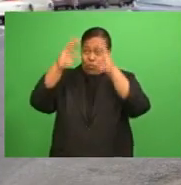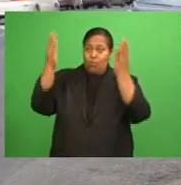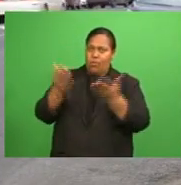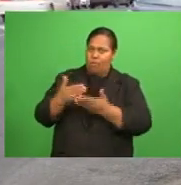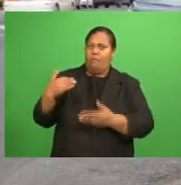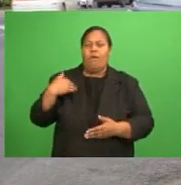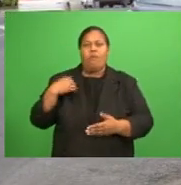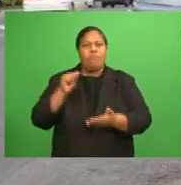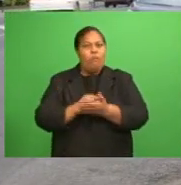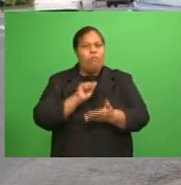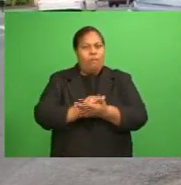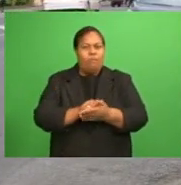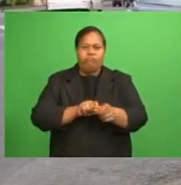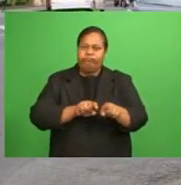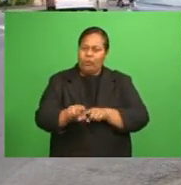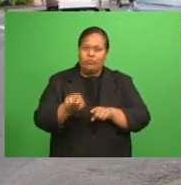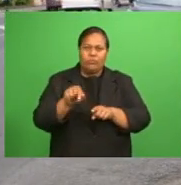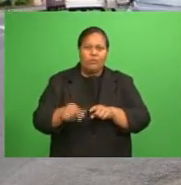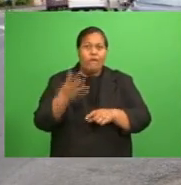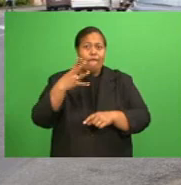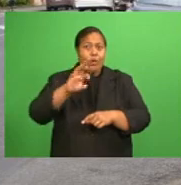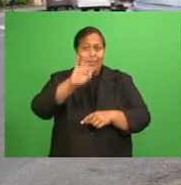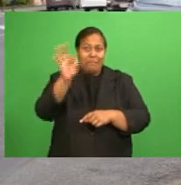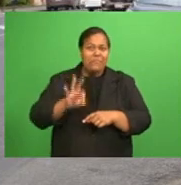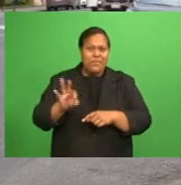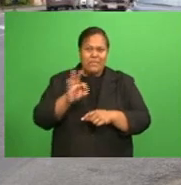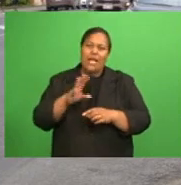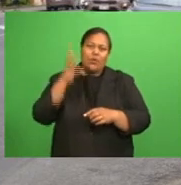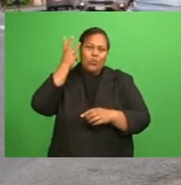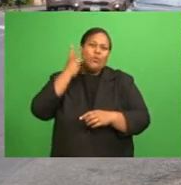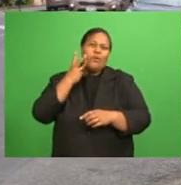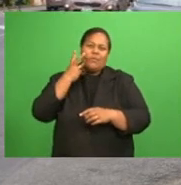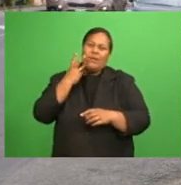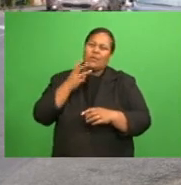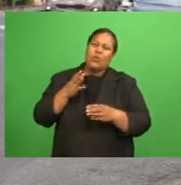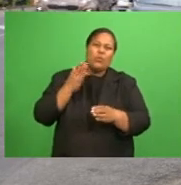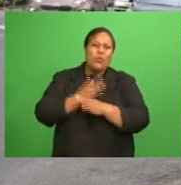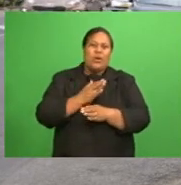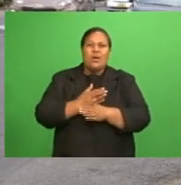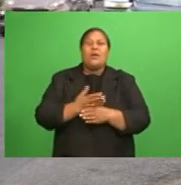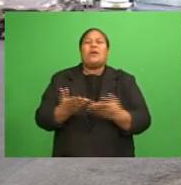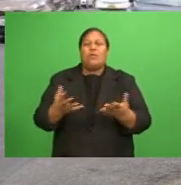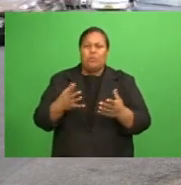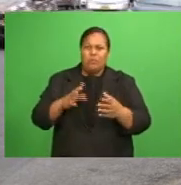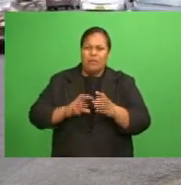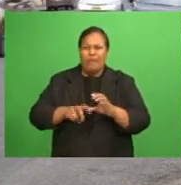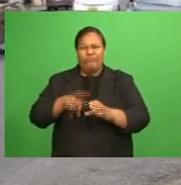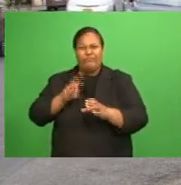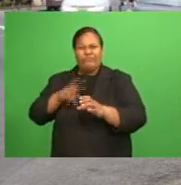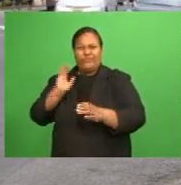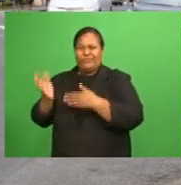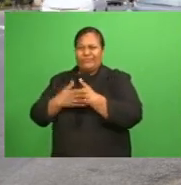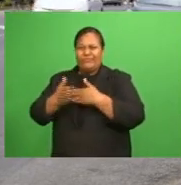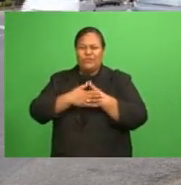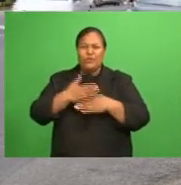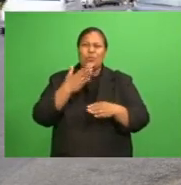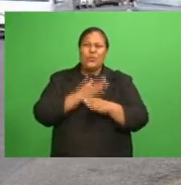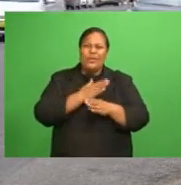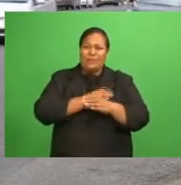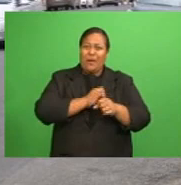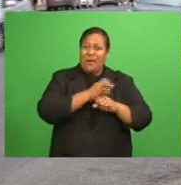as 40% of all employed women work in the most hard-hit sectors of the coronavirus crisis, compared